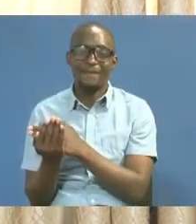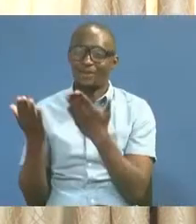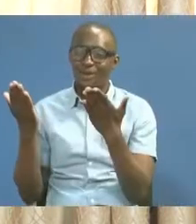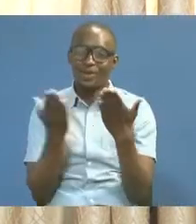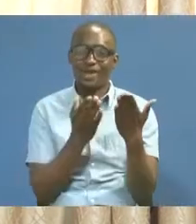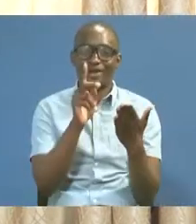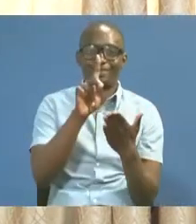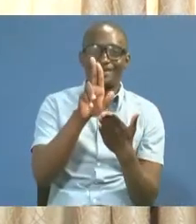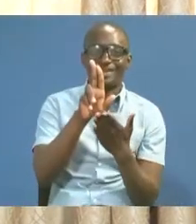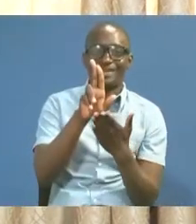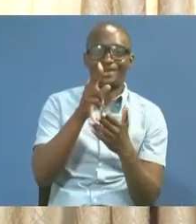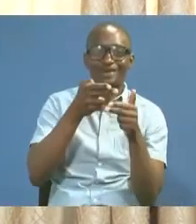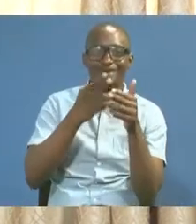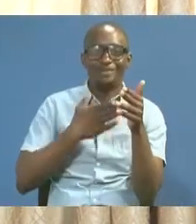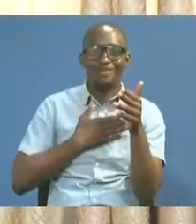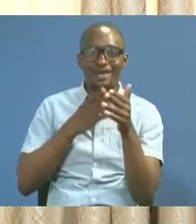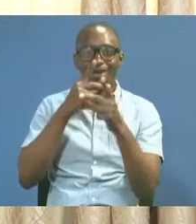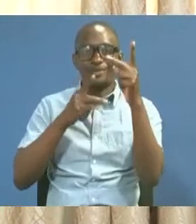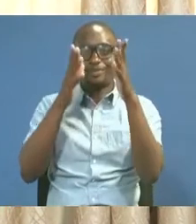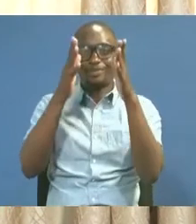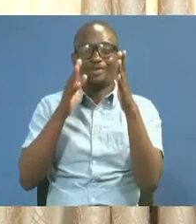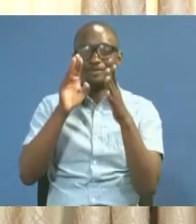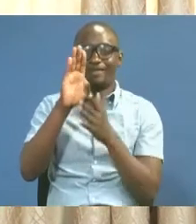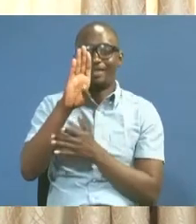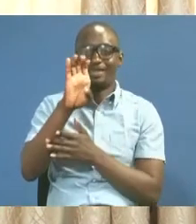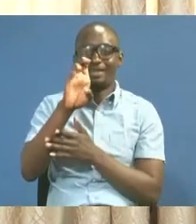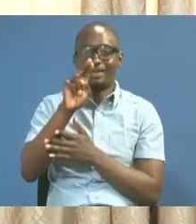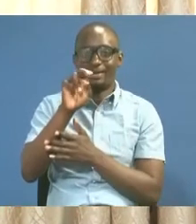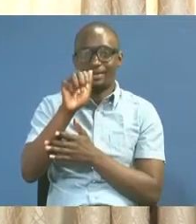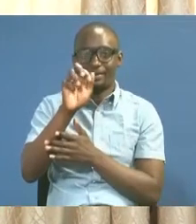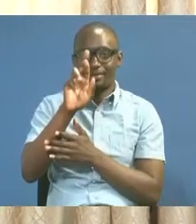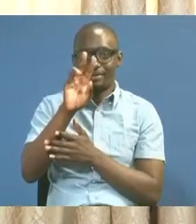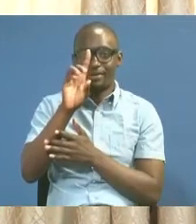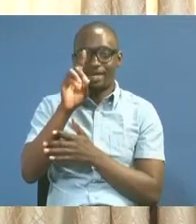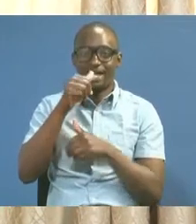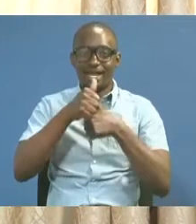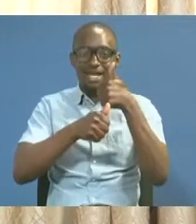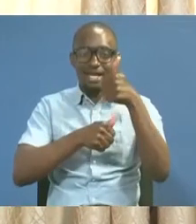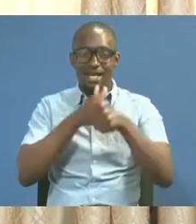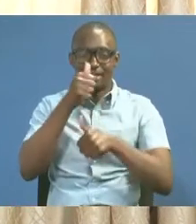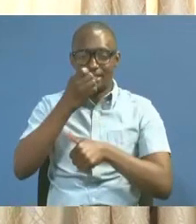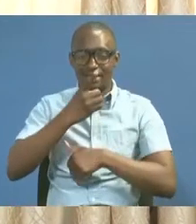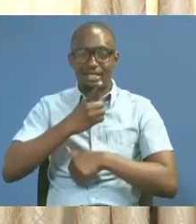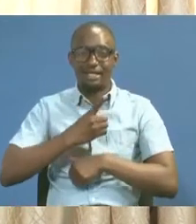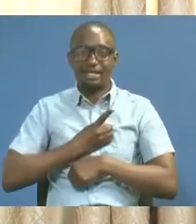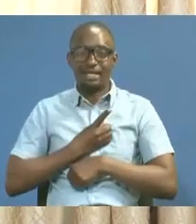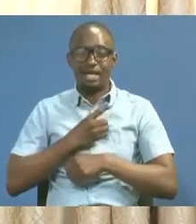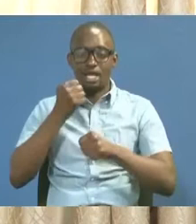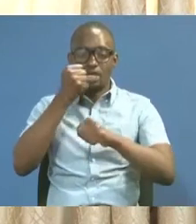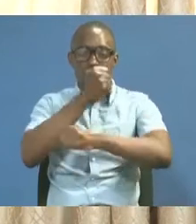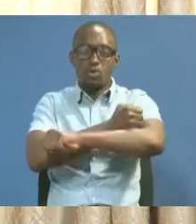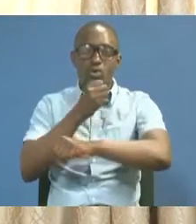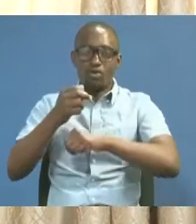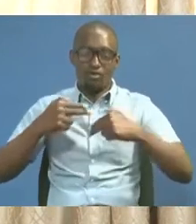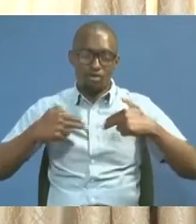Welcome to Kenyatta University. My name is Professor David Minja, Acting Dean, School of Humanities and Social